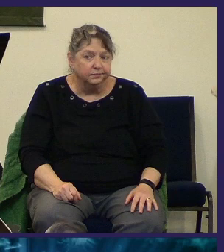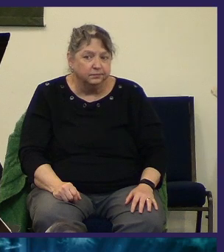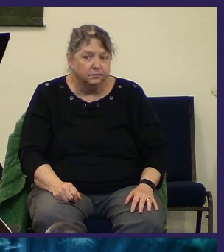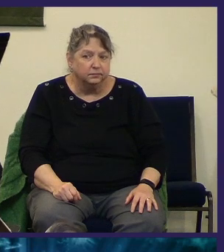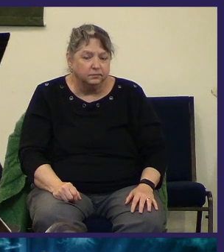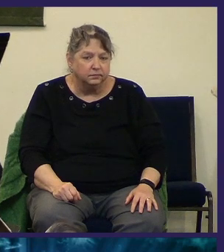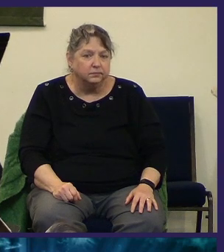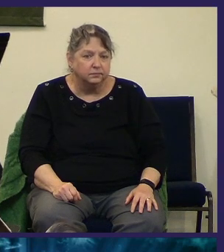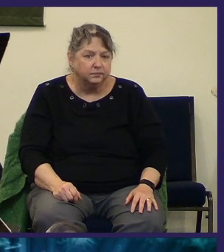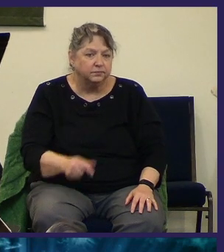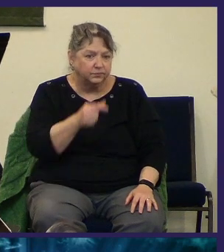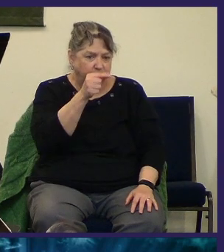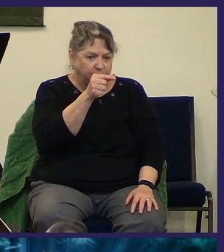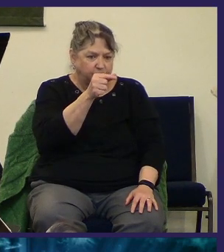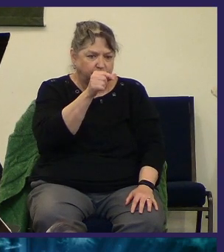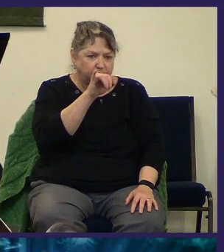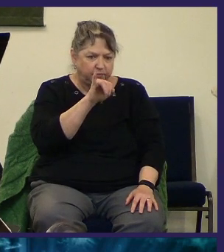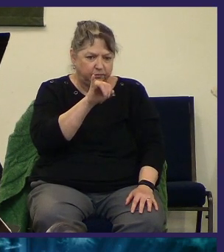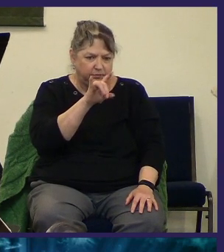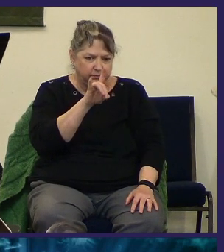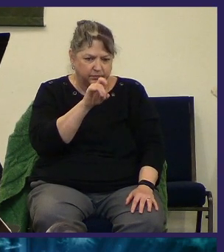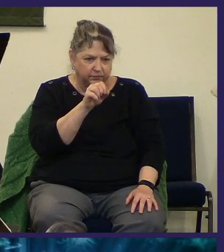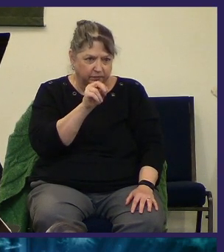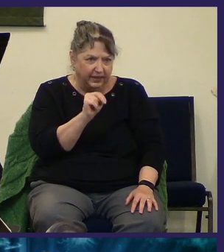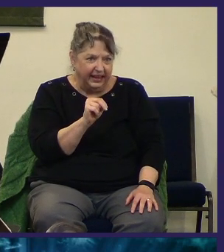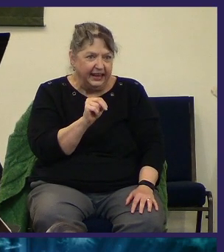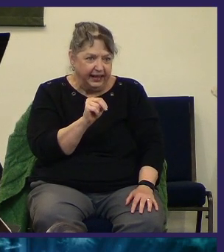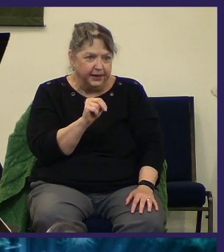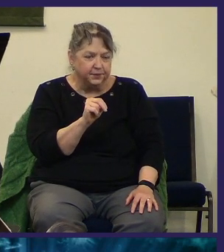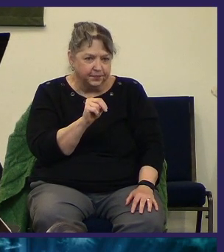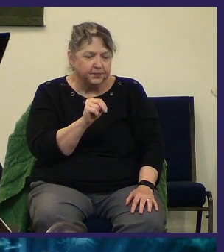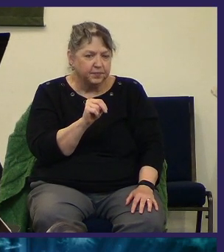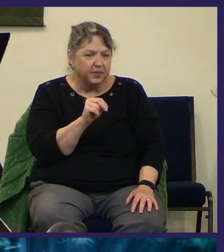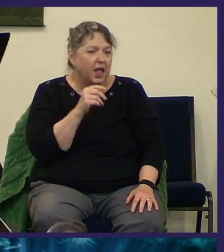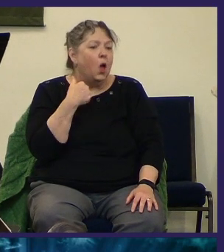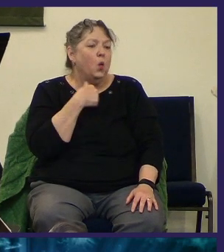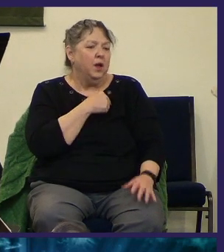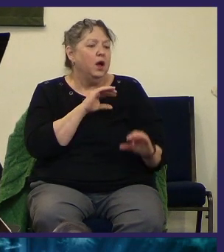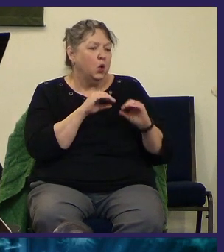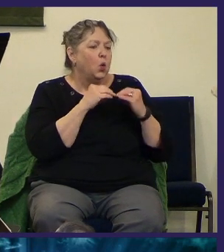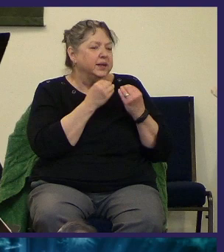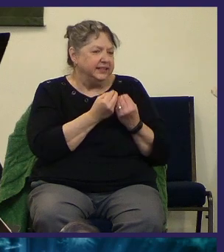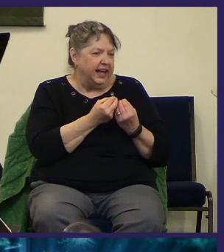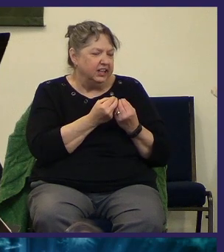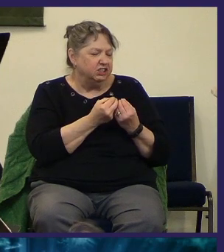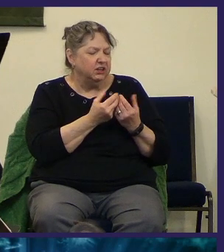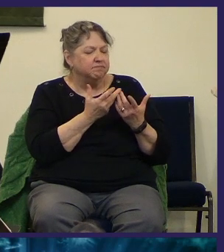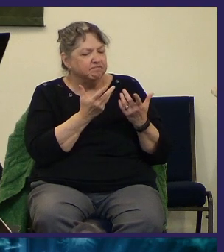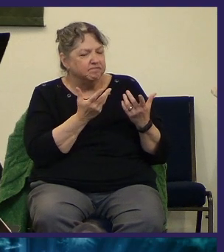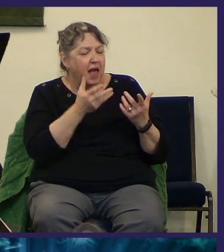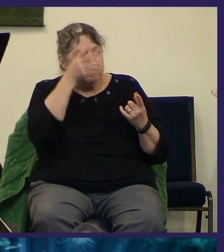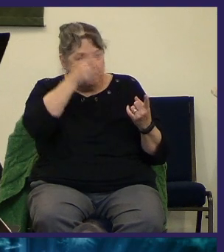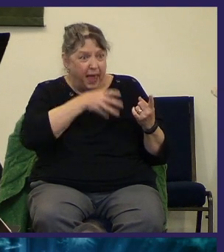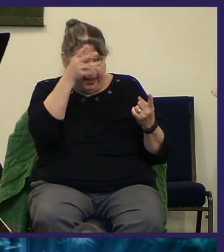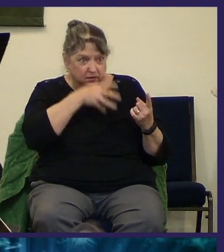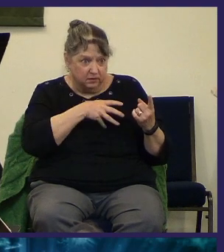the gideons have been an organization of professional and christian men